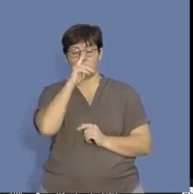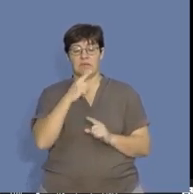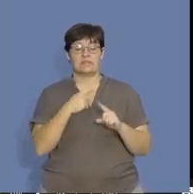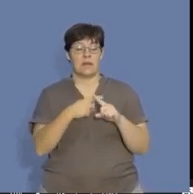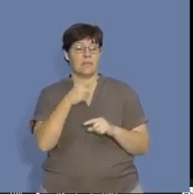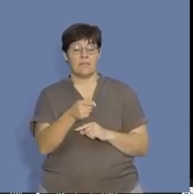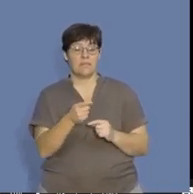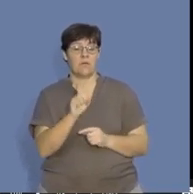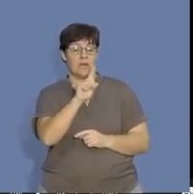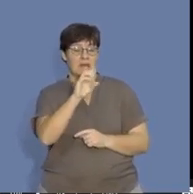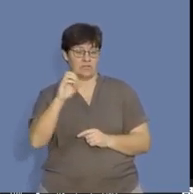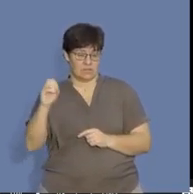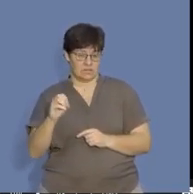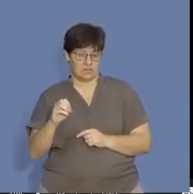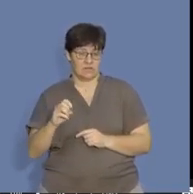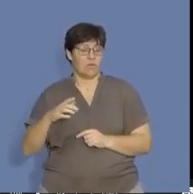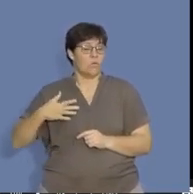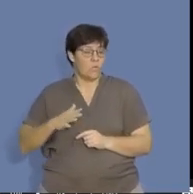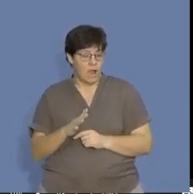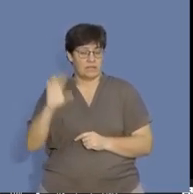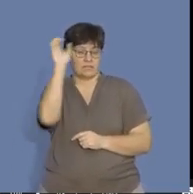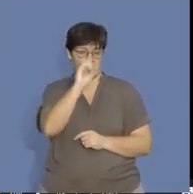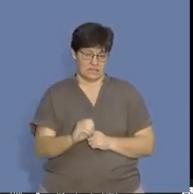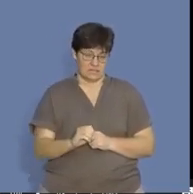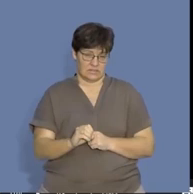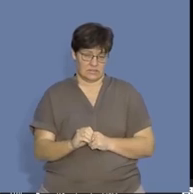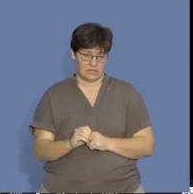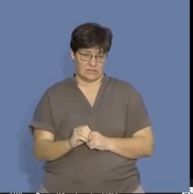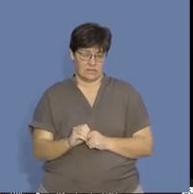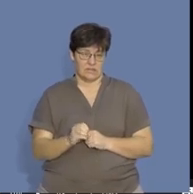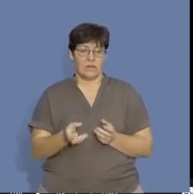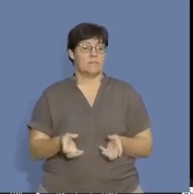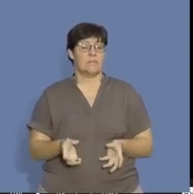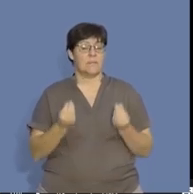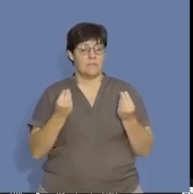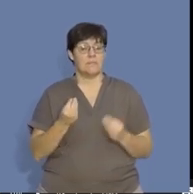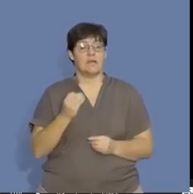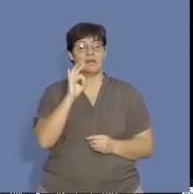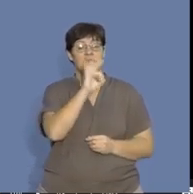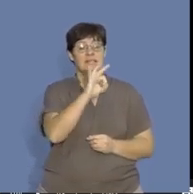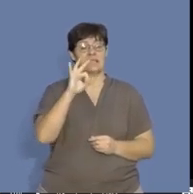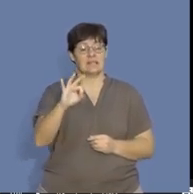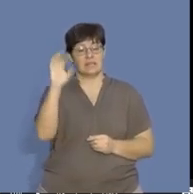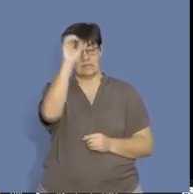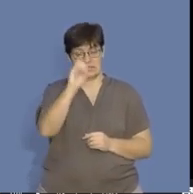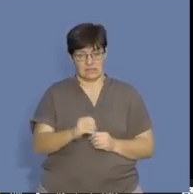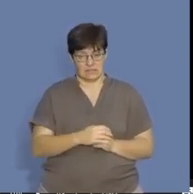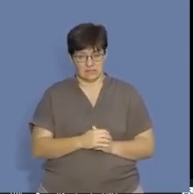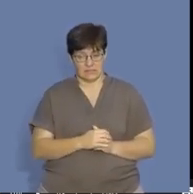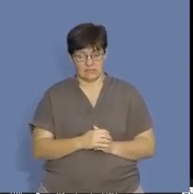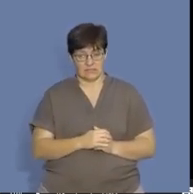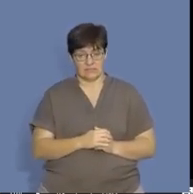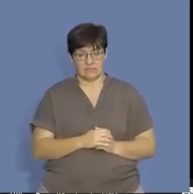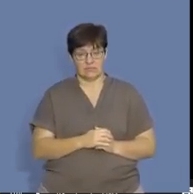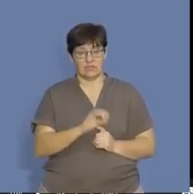Okay, and remember we're multiplying it by 100 because we want a percentage, and that gives us